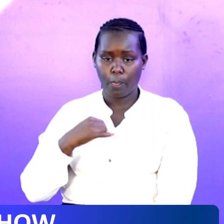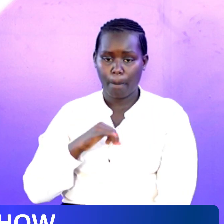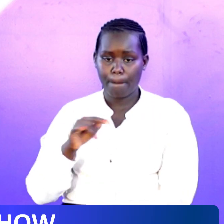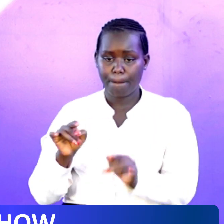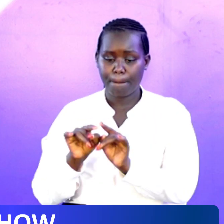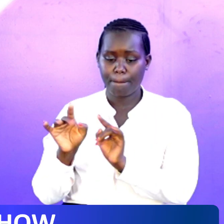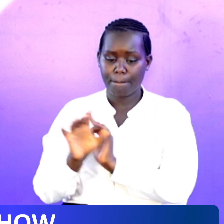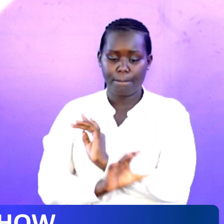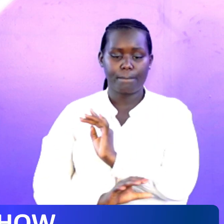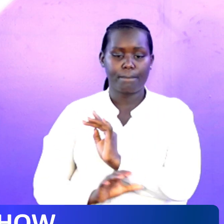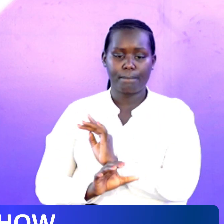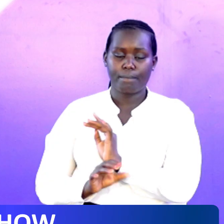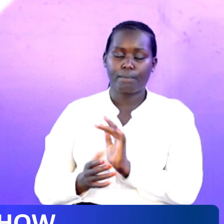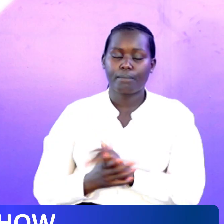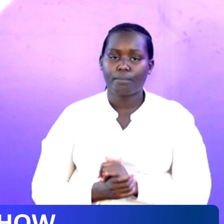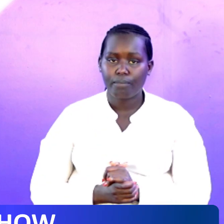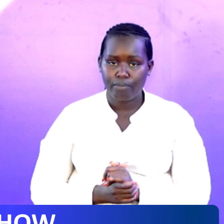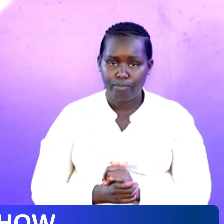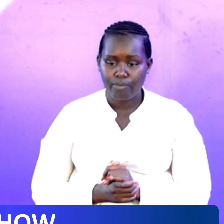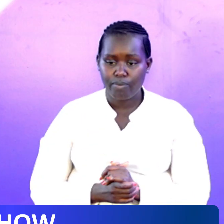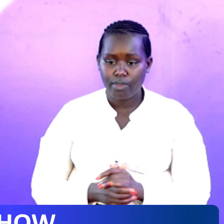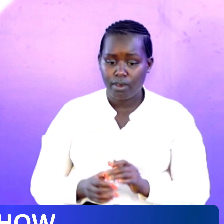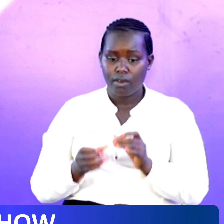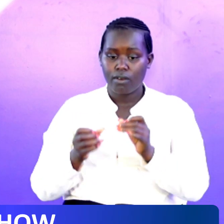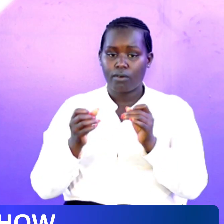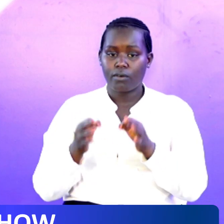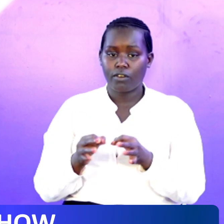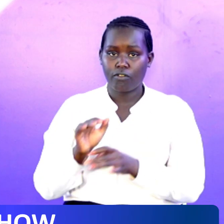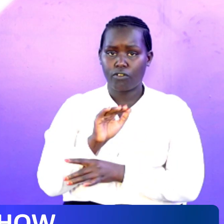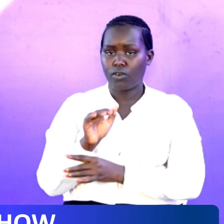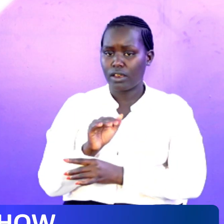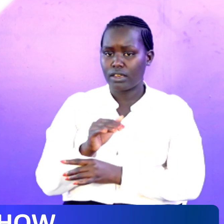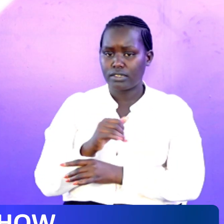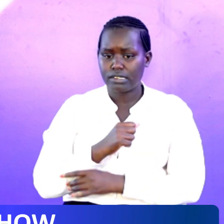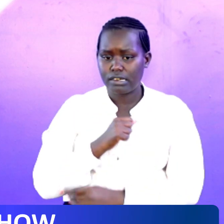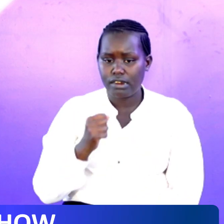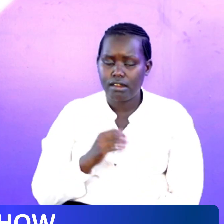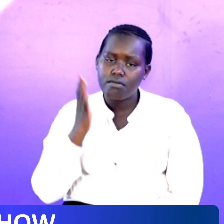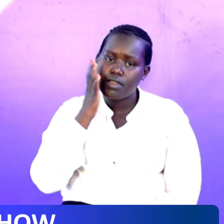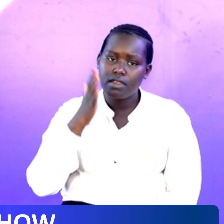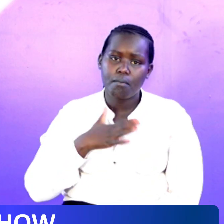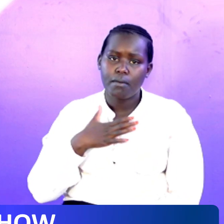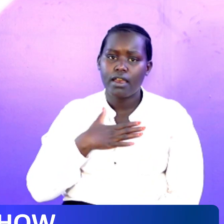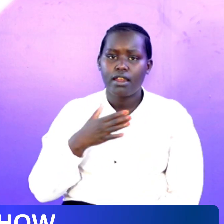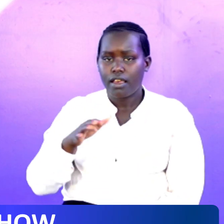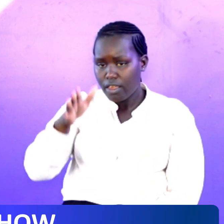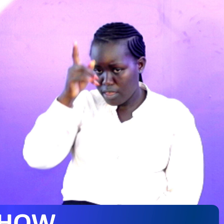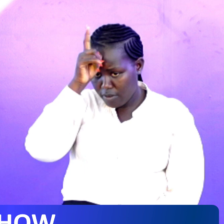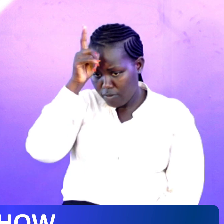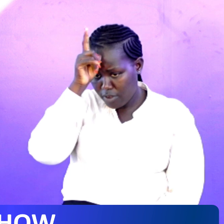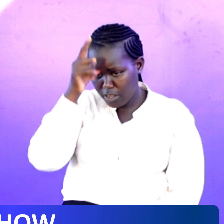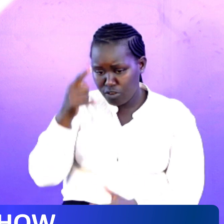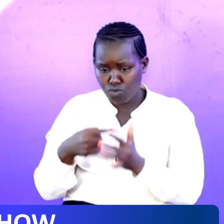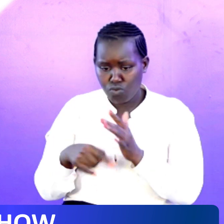country? Now, if you go ask my grandmother in the village, yes, what is democracy? What will she tell you?